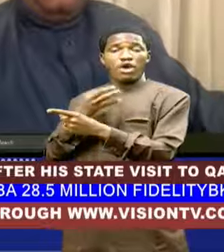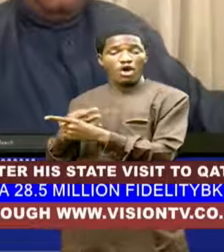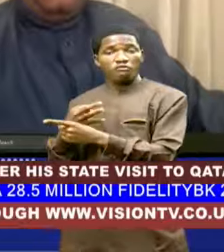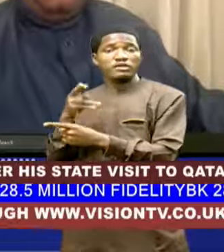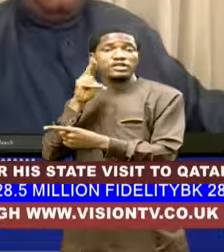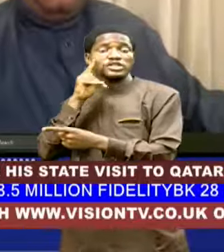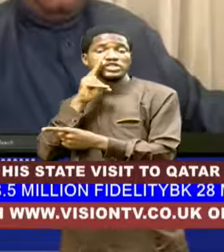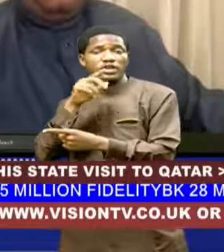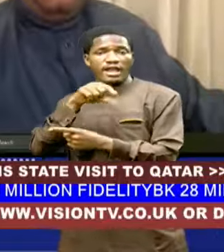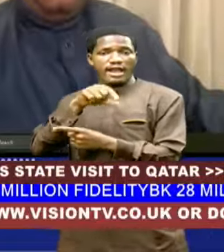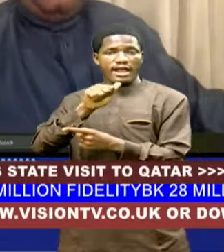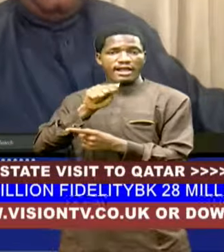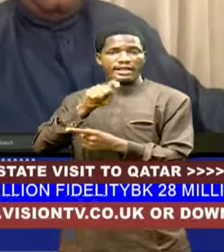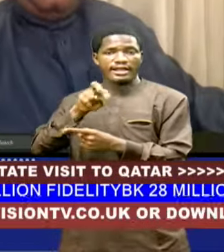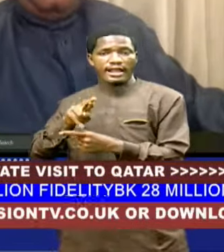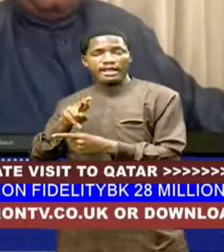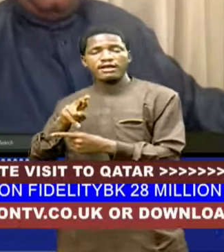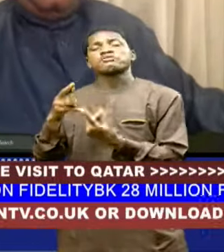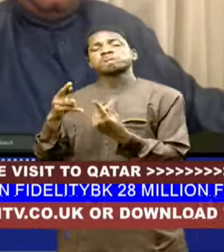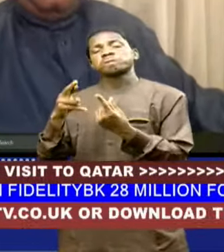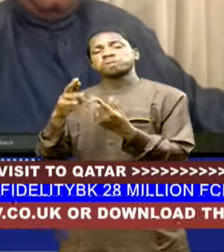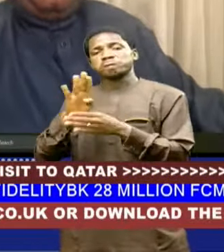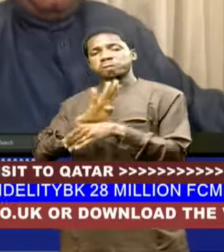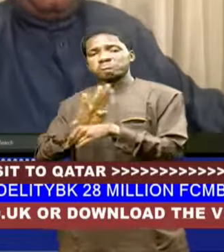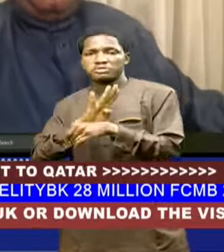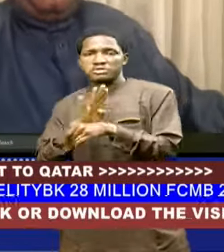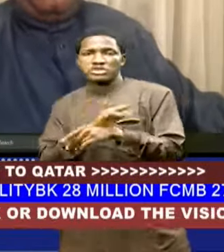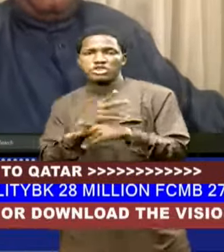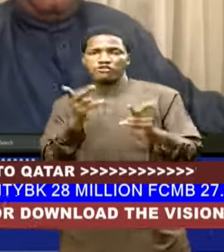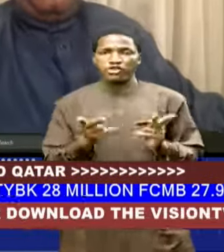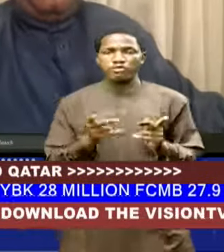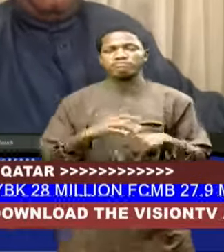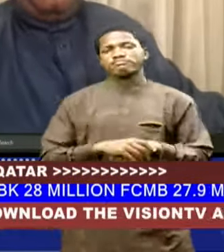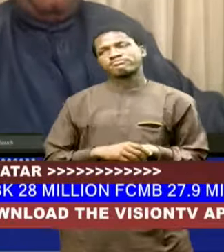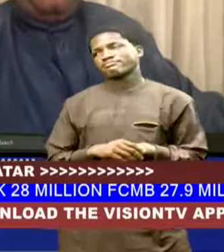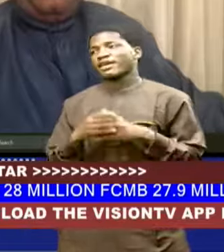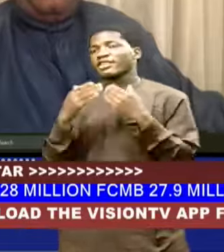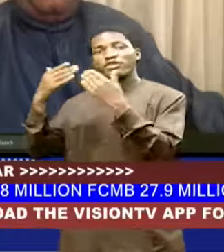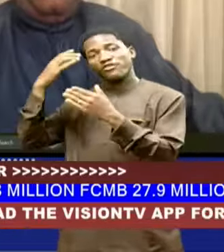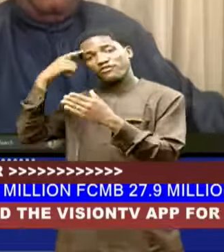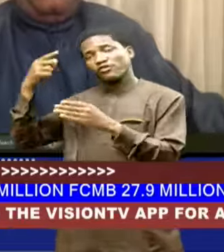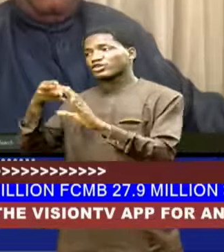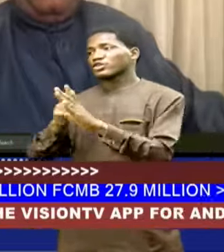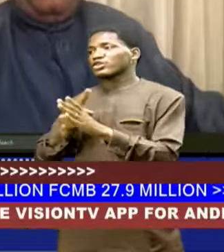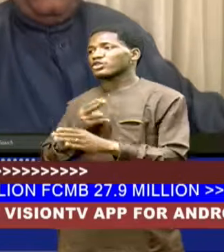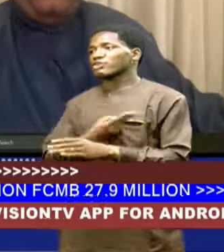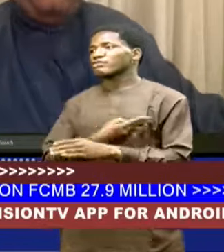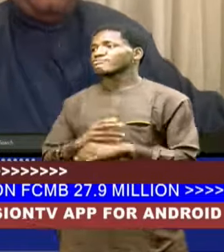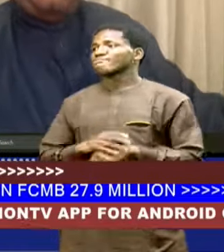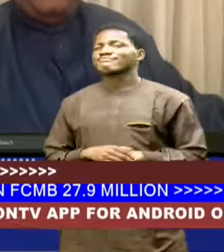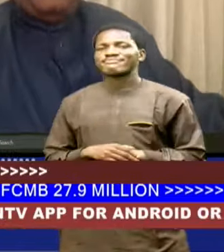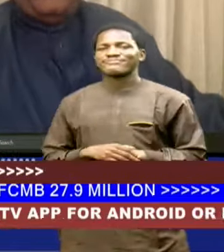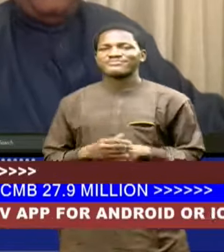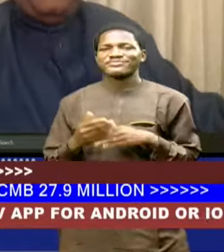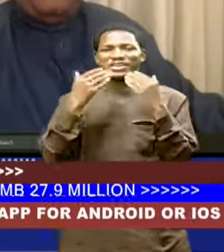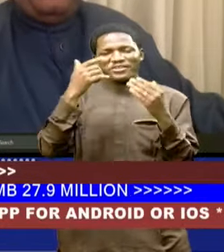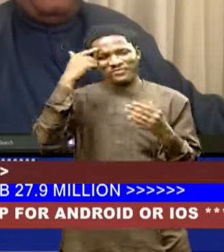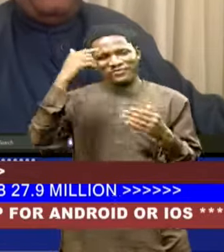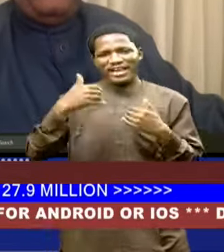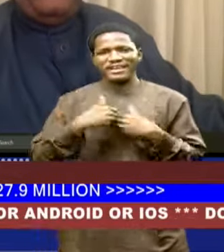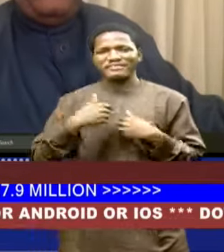Business Forum. Malam Rabiu, thank you for joining us on the news on NTA International. Thank you for having me. It's my